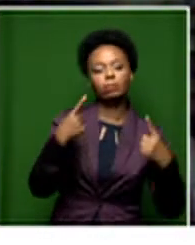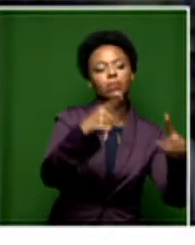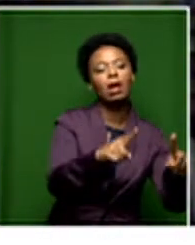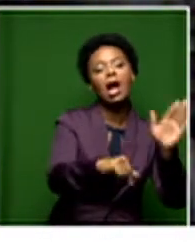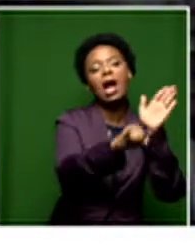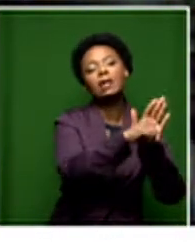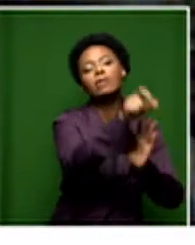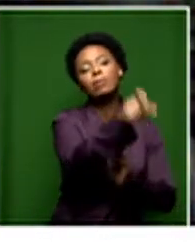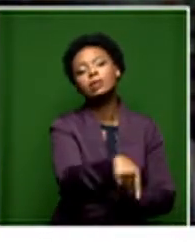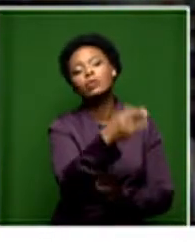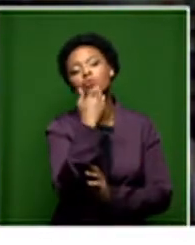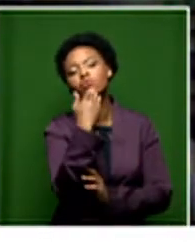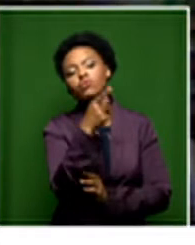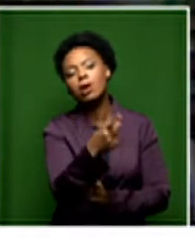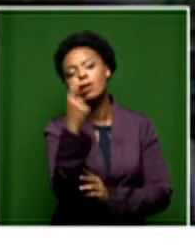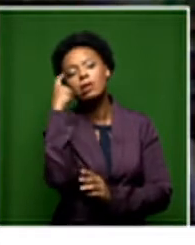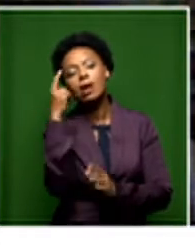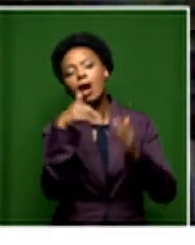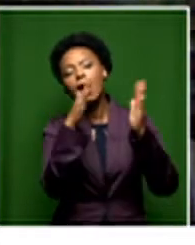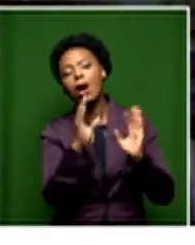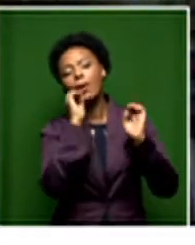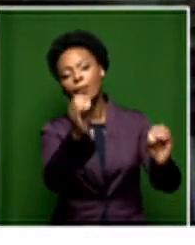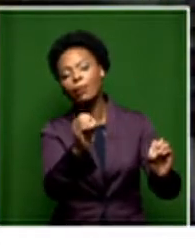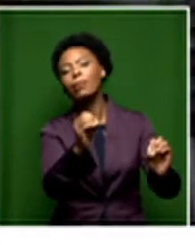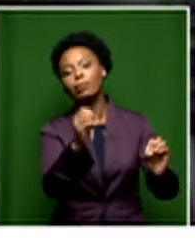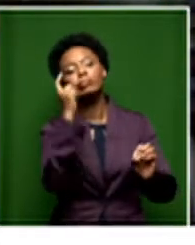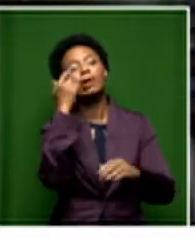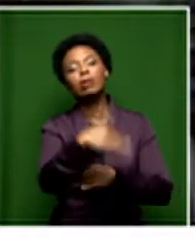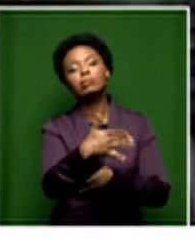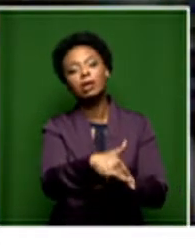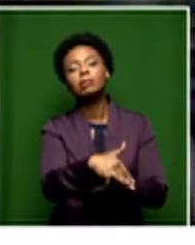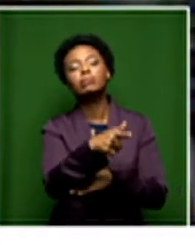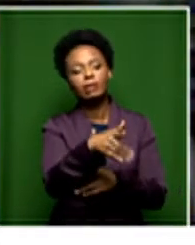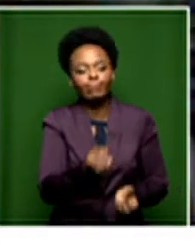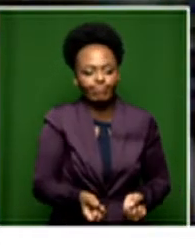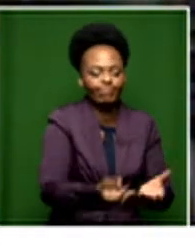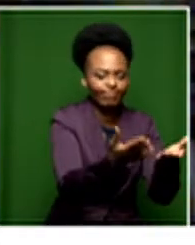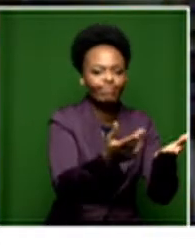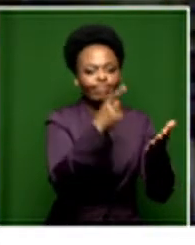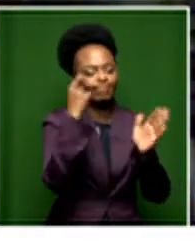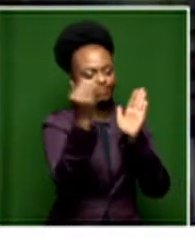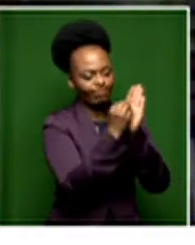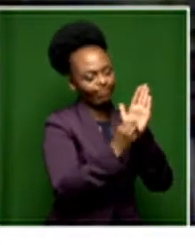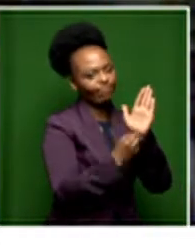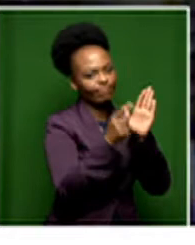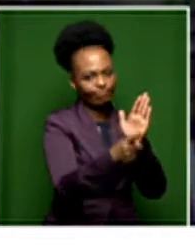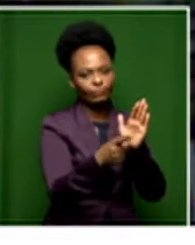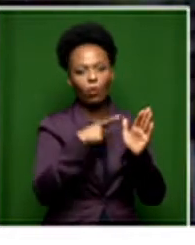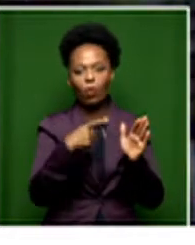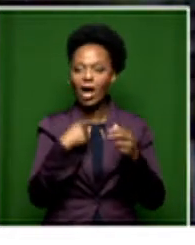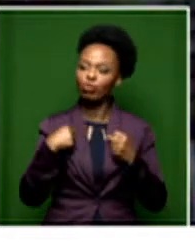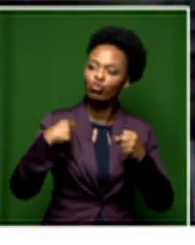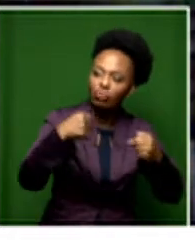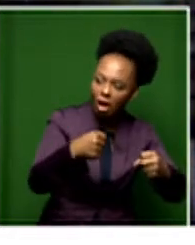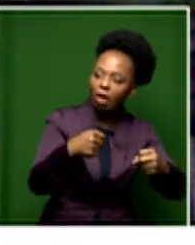people that are homeless and all of that. So we also cater for those. So there is a way where you can literally reach out to Meals on Wheels and become part